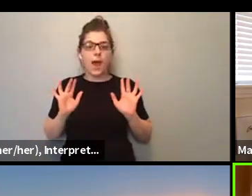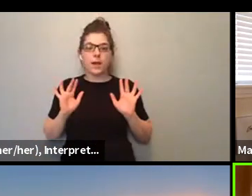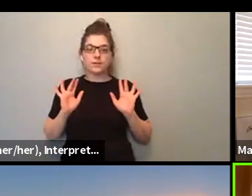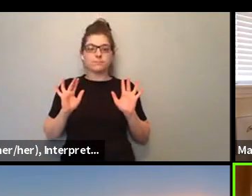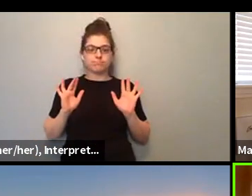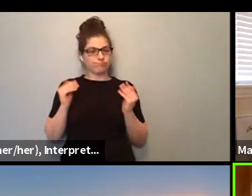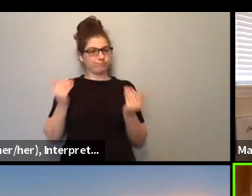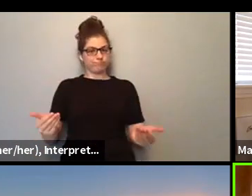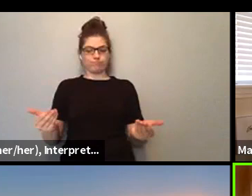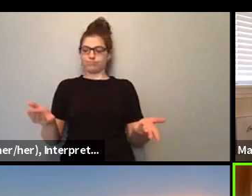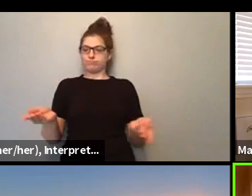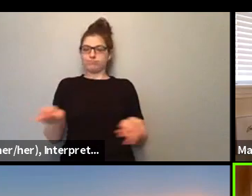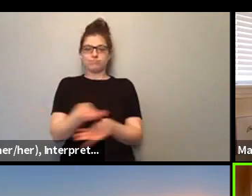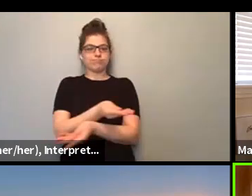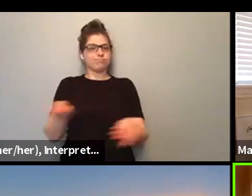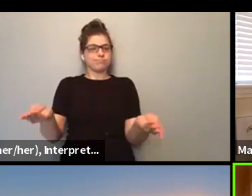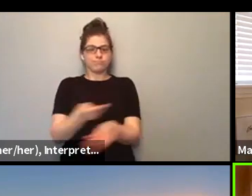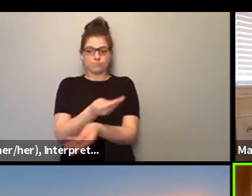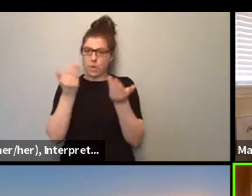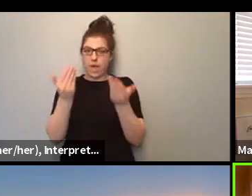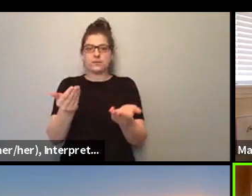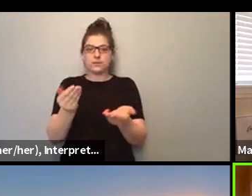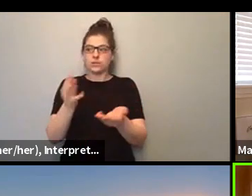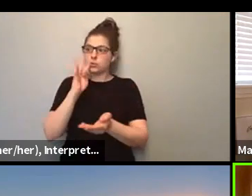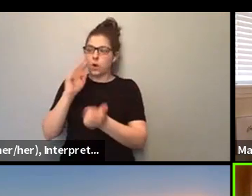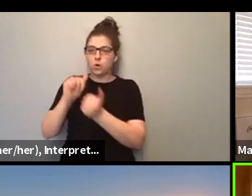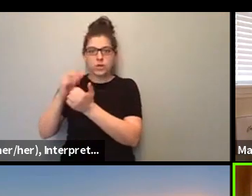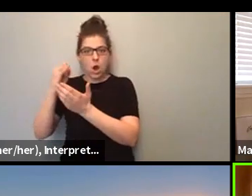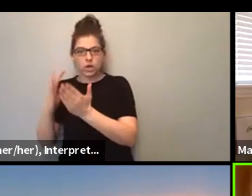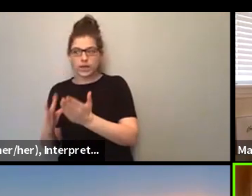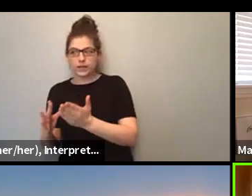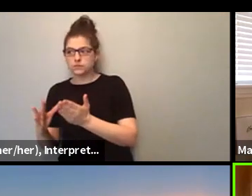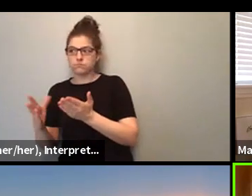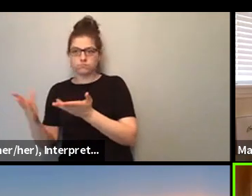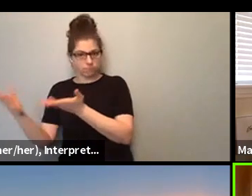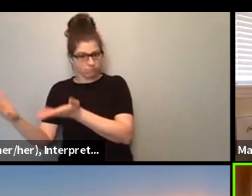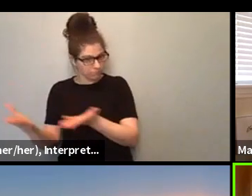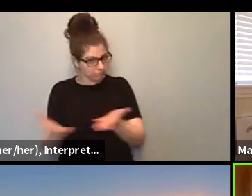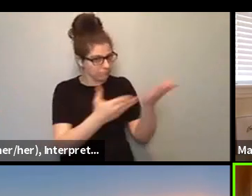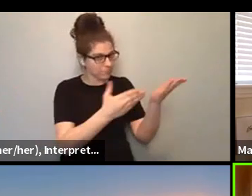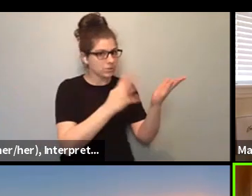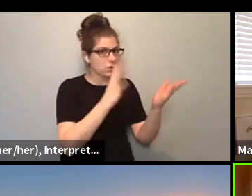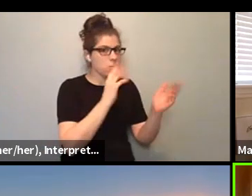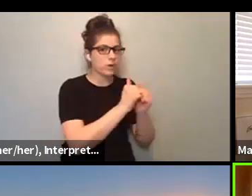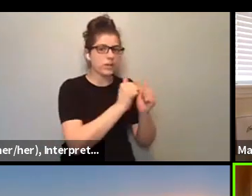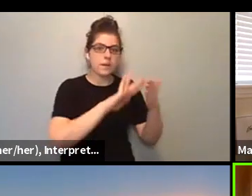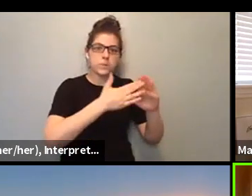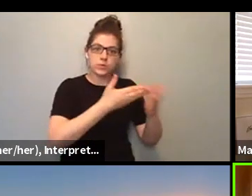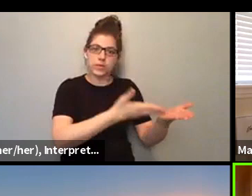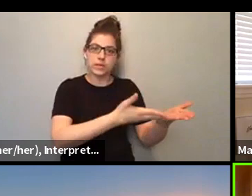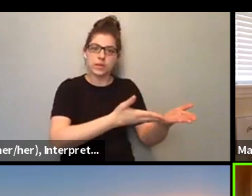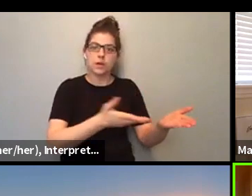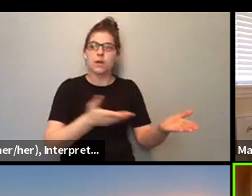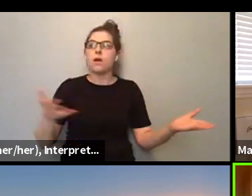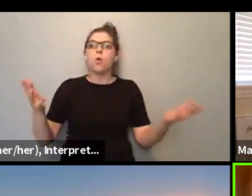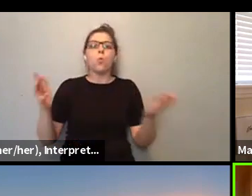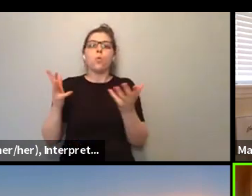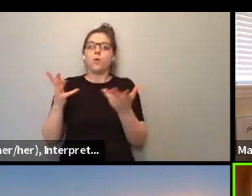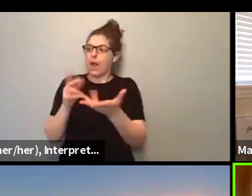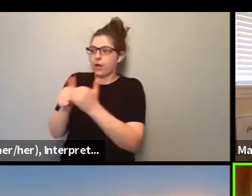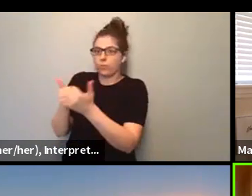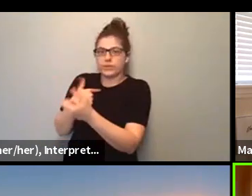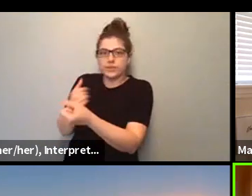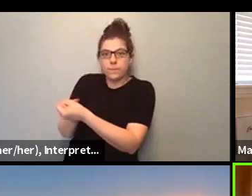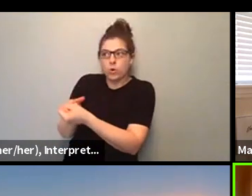you know, bring, you know, talk with the community member, tell them what needs to feed you and your dancers, your